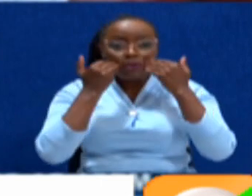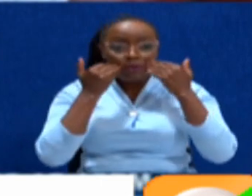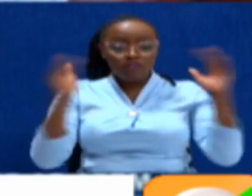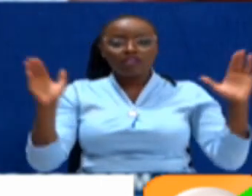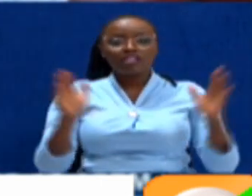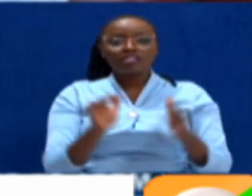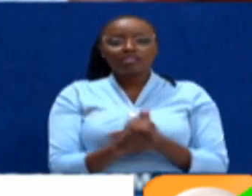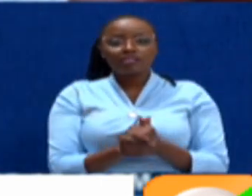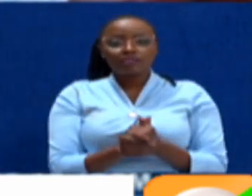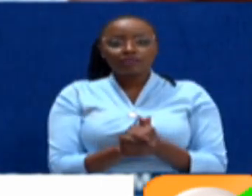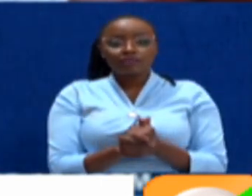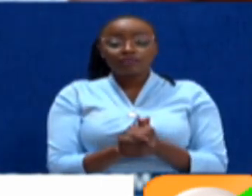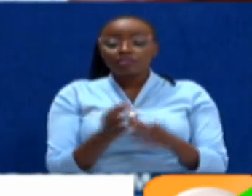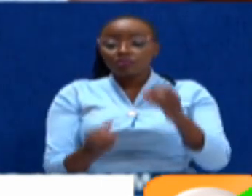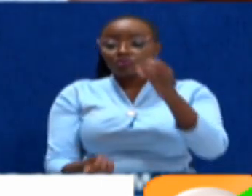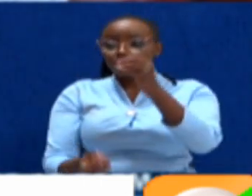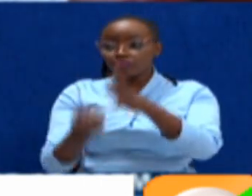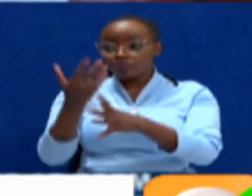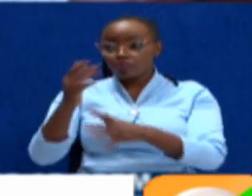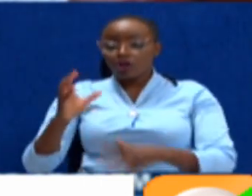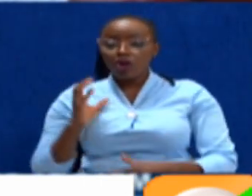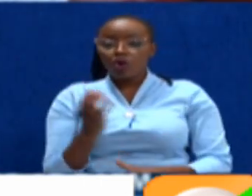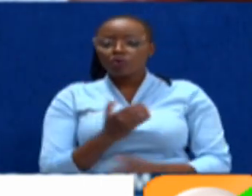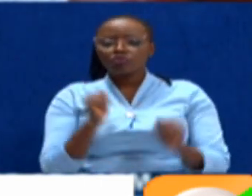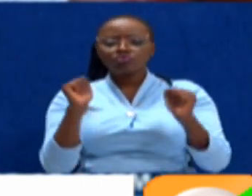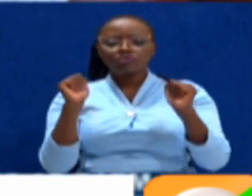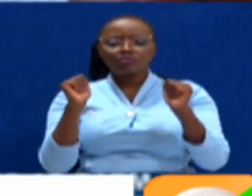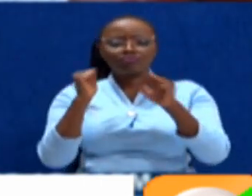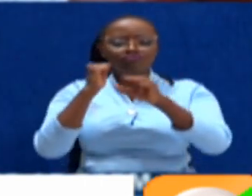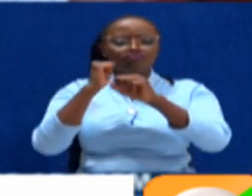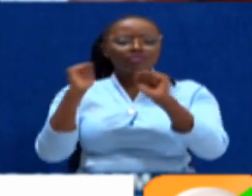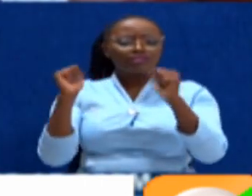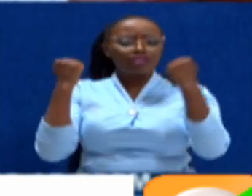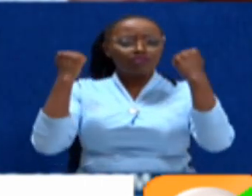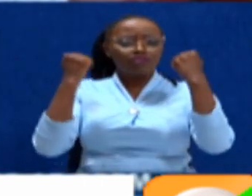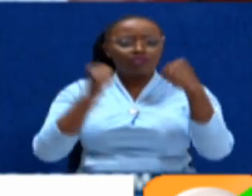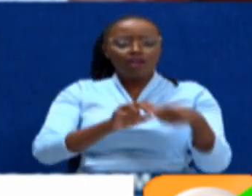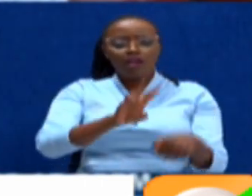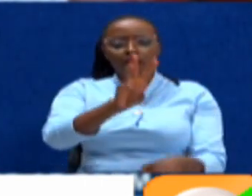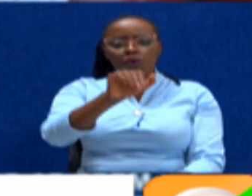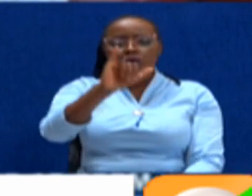elsewhere to form a committee to save Waiguru. No, no, order. Then Senator